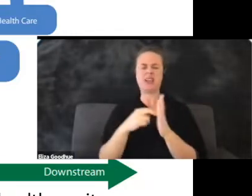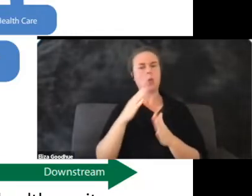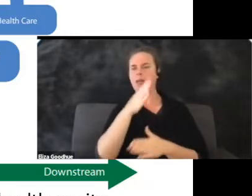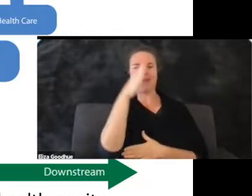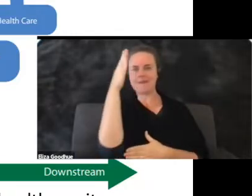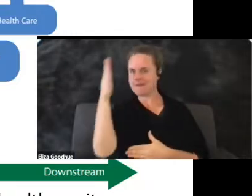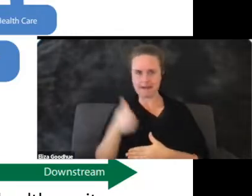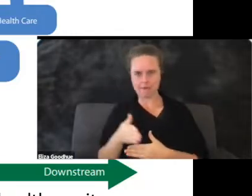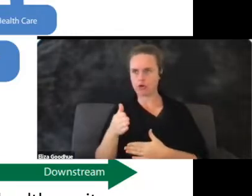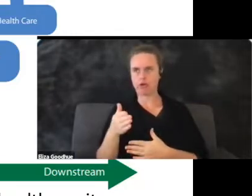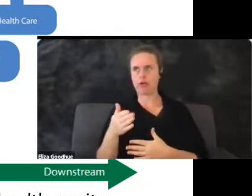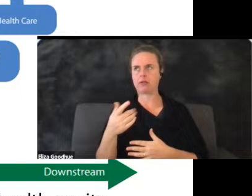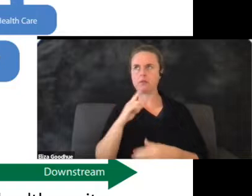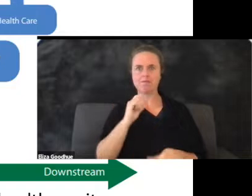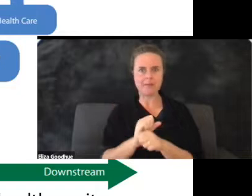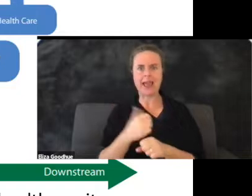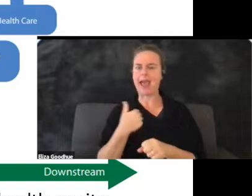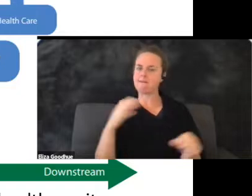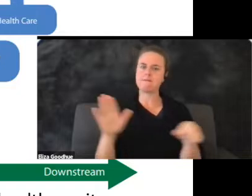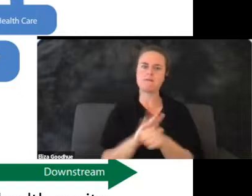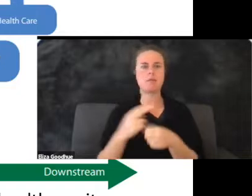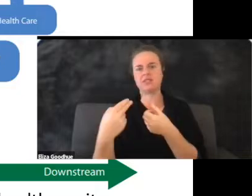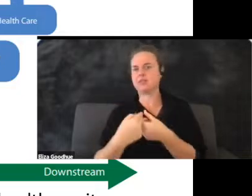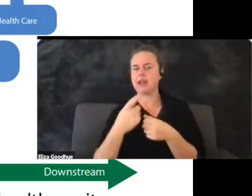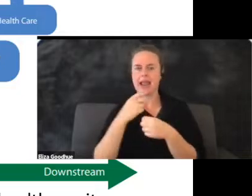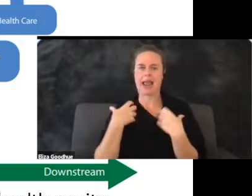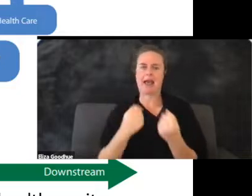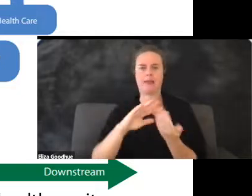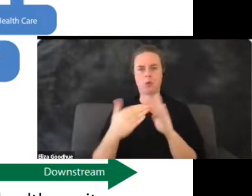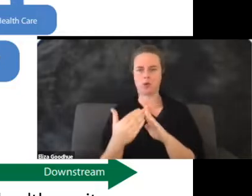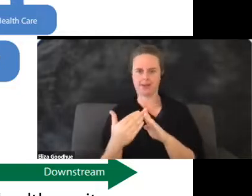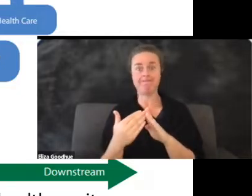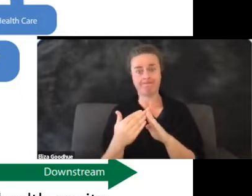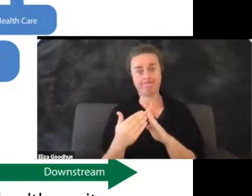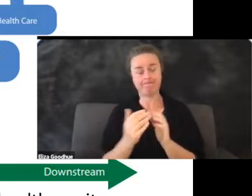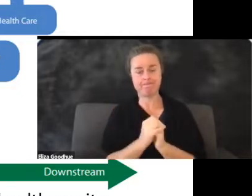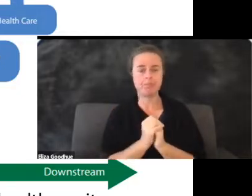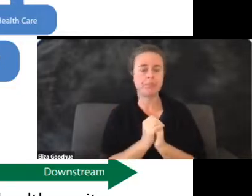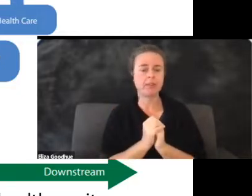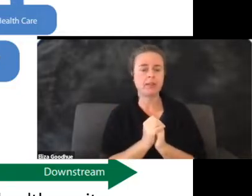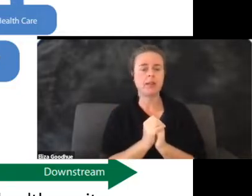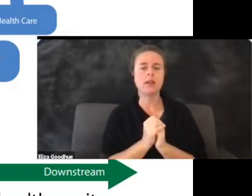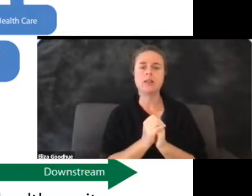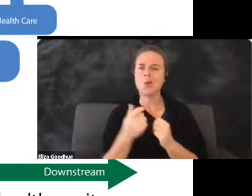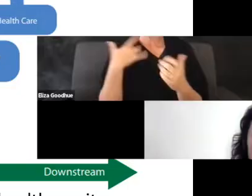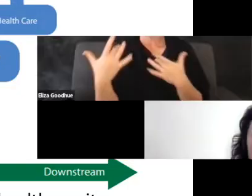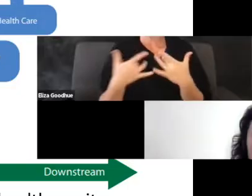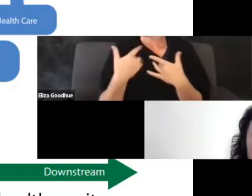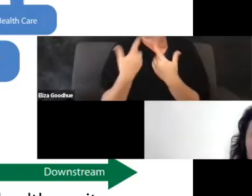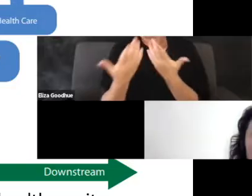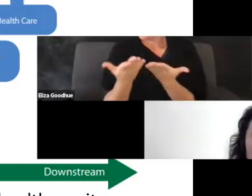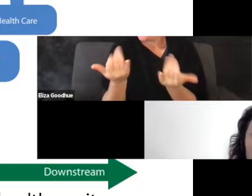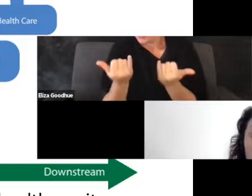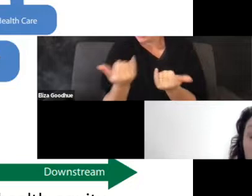participating in a healthy community. I'm really excited to be here today. I'm really excited not only to hear from my